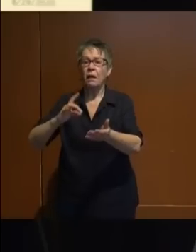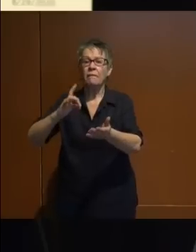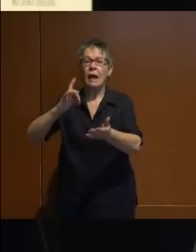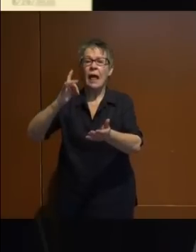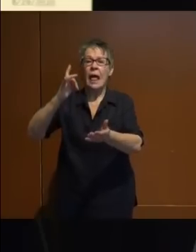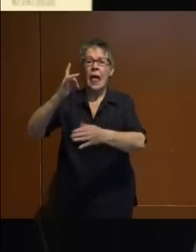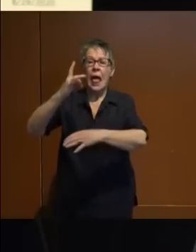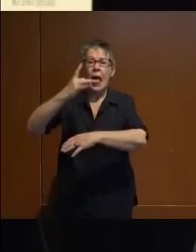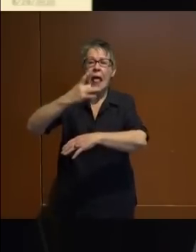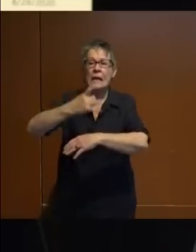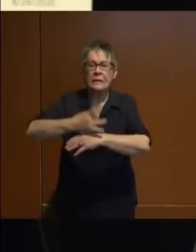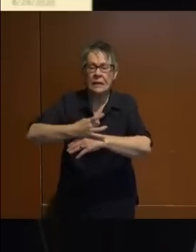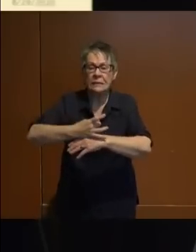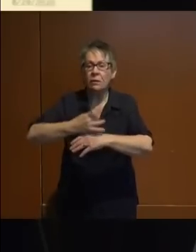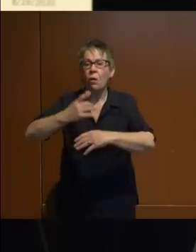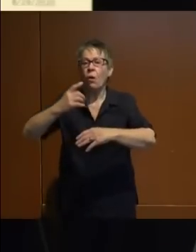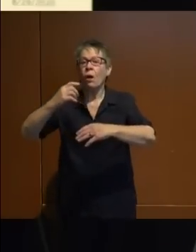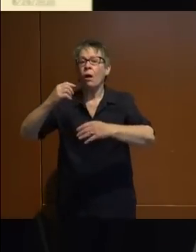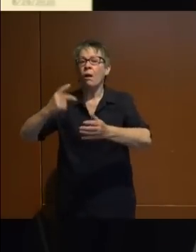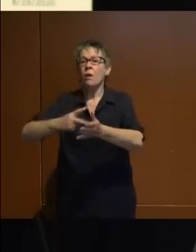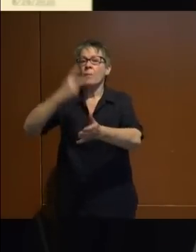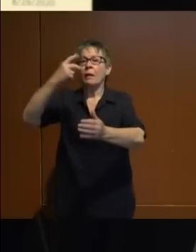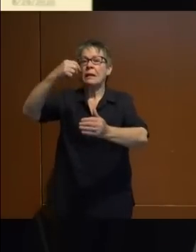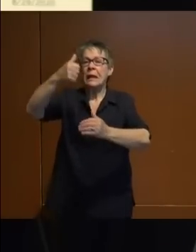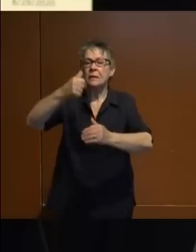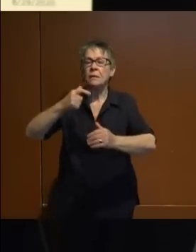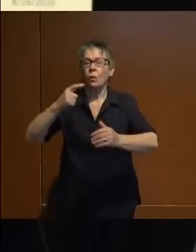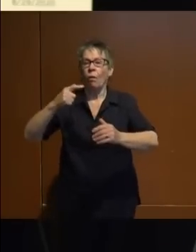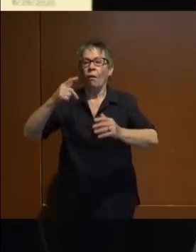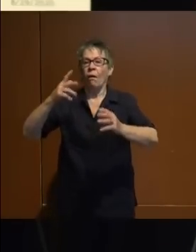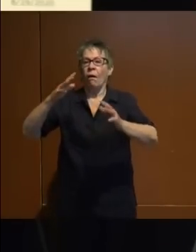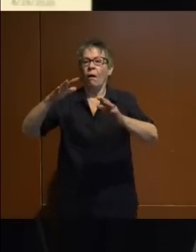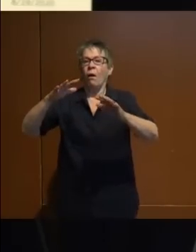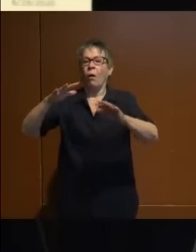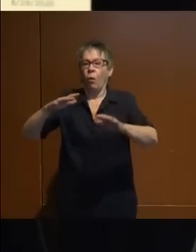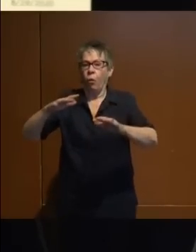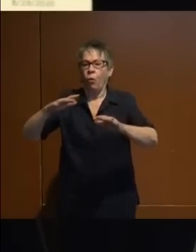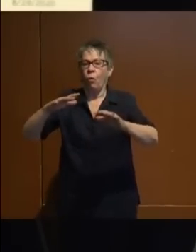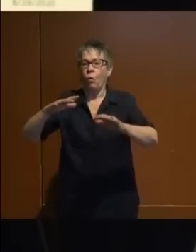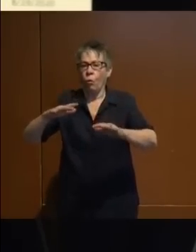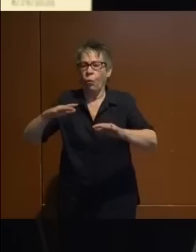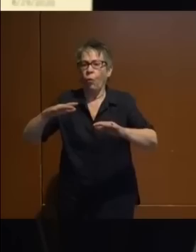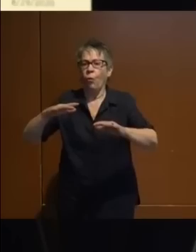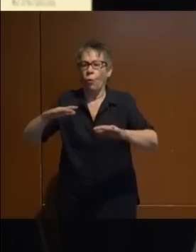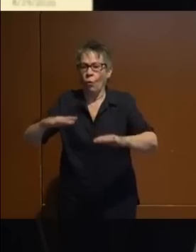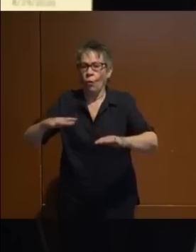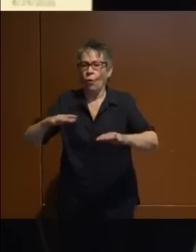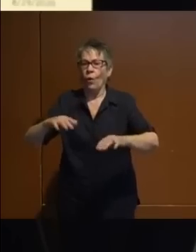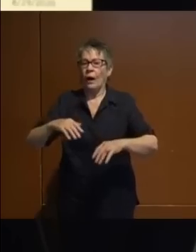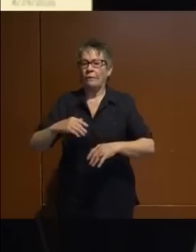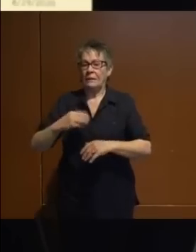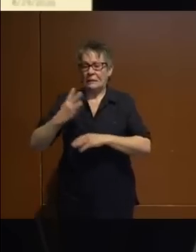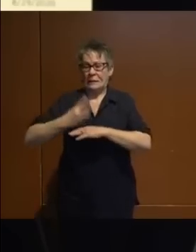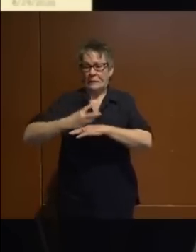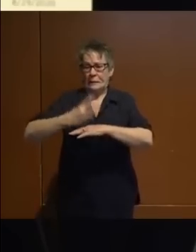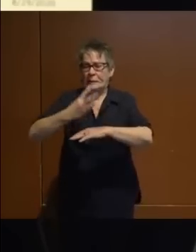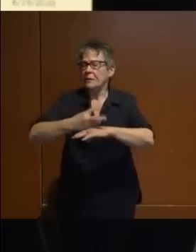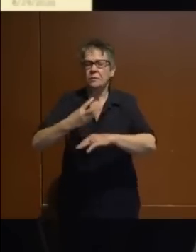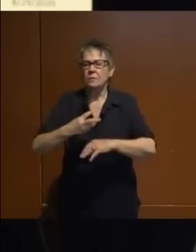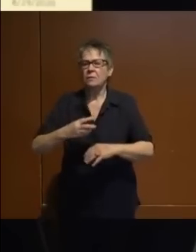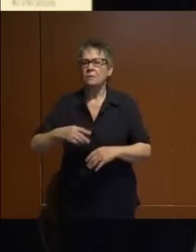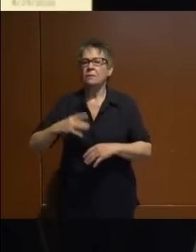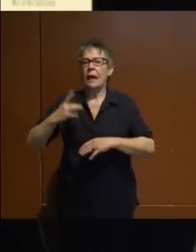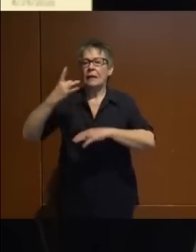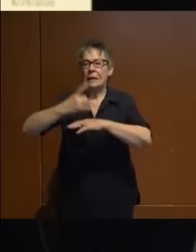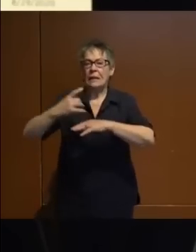bit. Maybe. And it doesn't stretch out without much more aggressive social distancing. Yeah, and that does not. Right. I